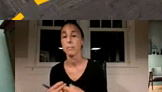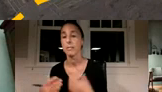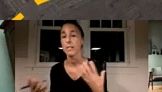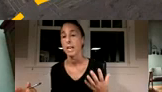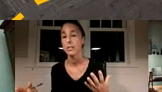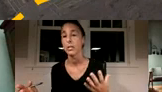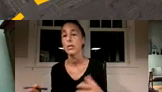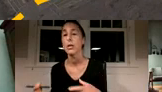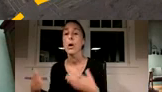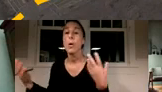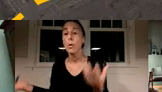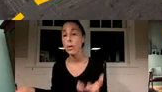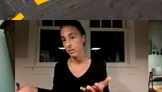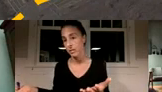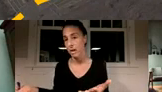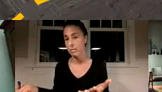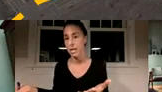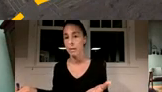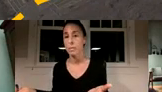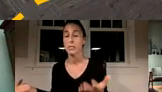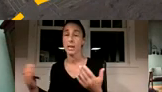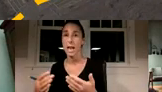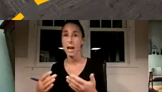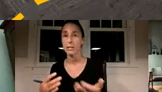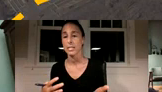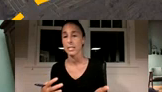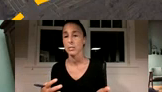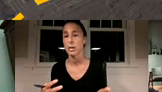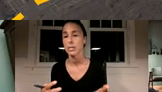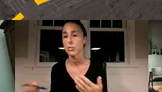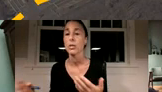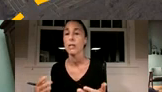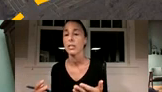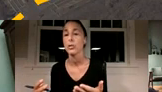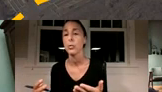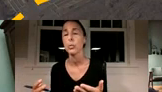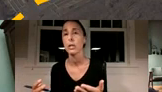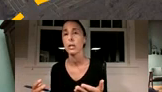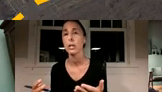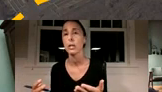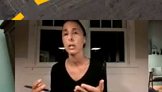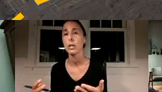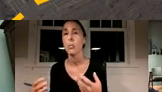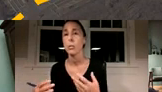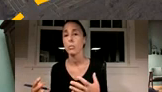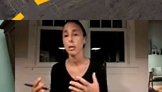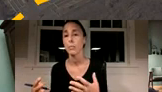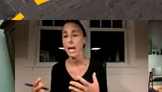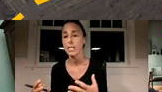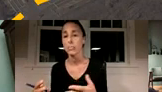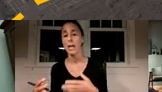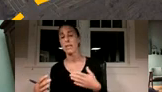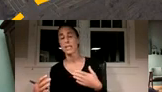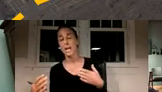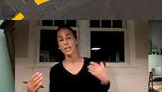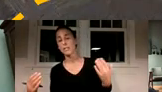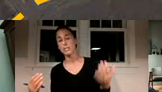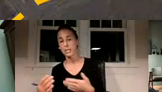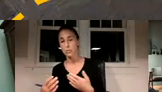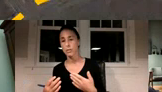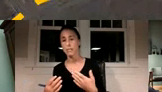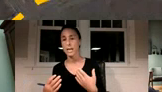know, multifamily residential or senior housing, because right now at this stage in the process, we're not really sure, you know, what will work best. We